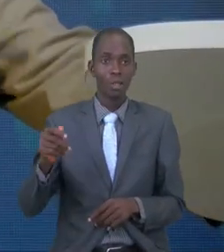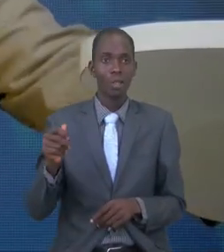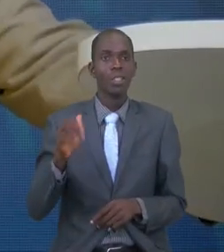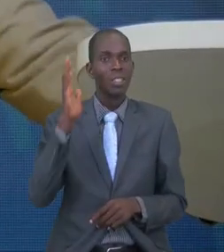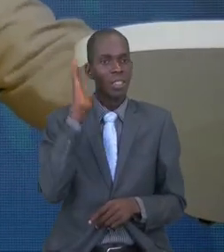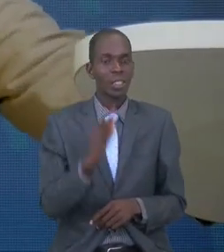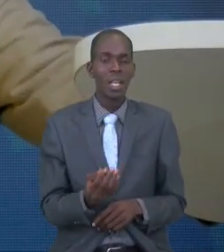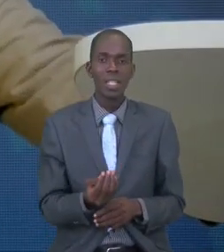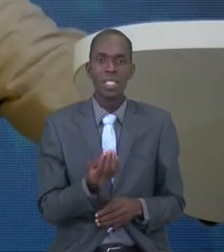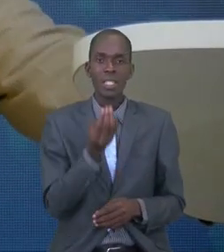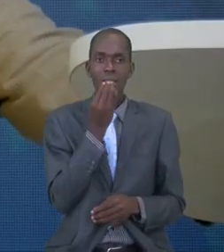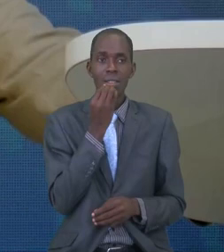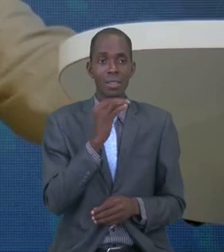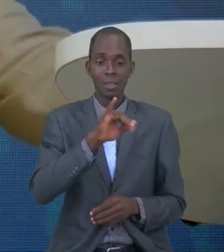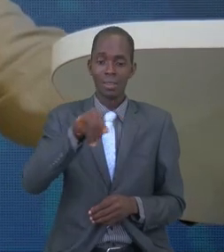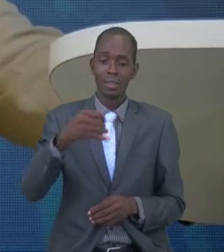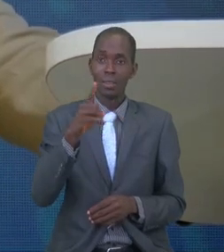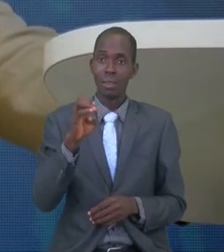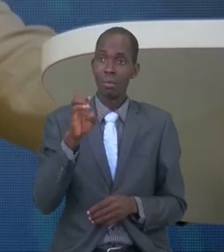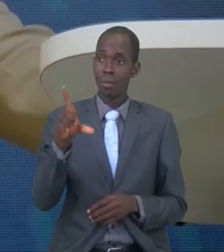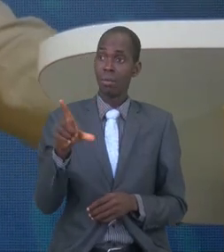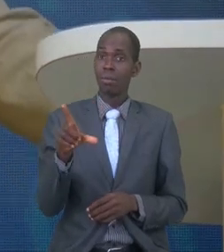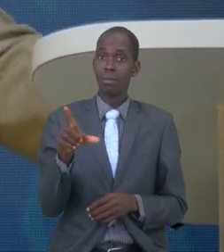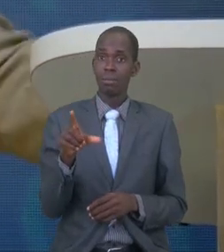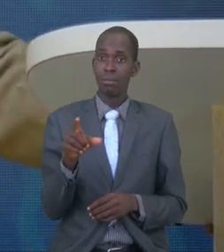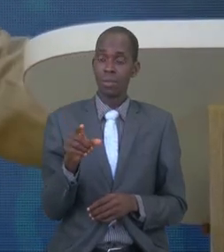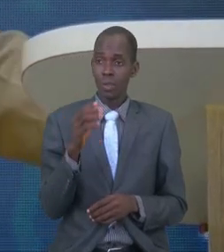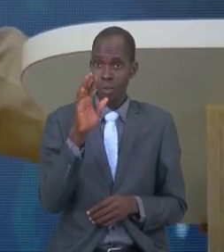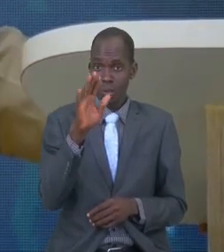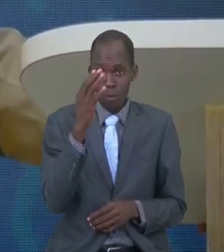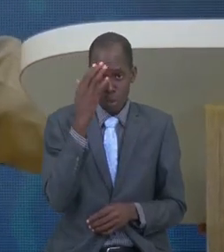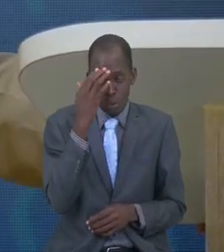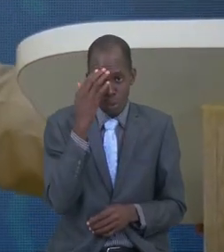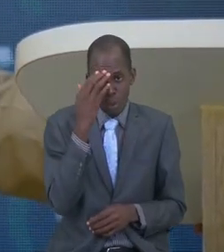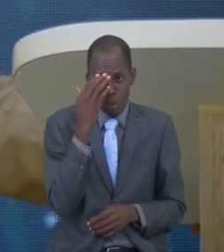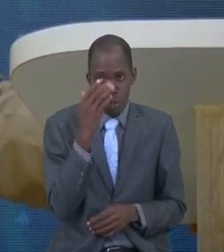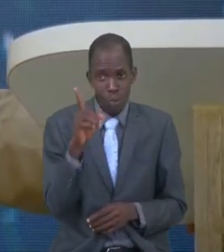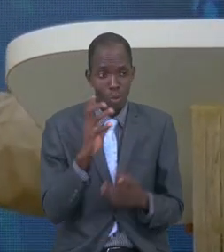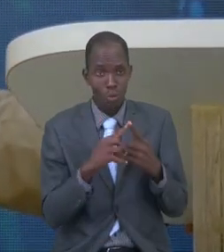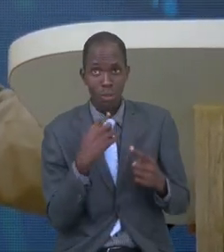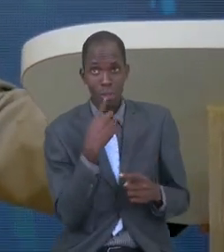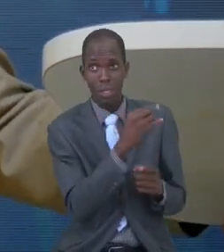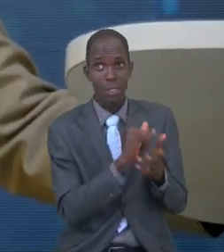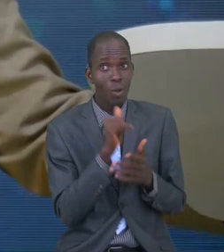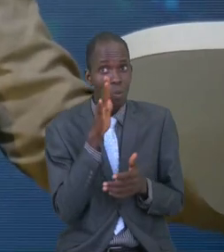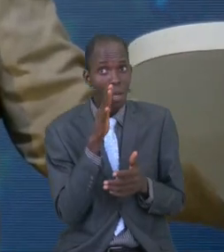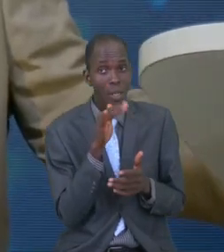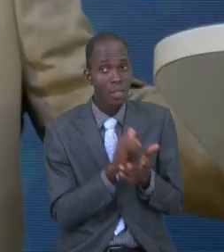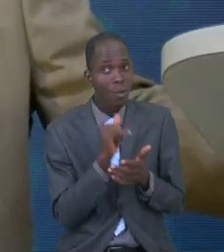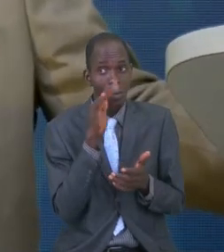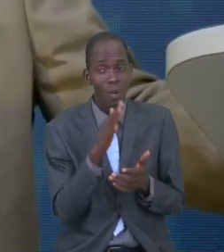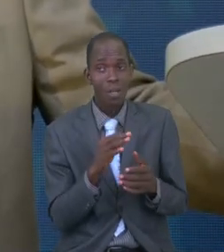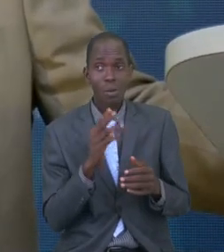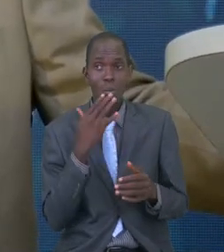eat Jezebel. Elijah, you know who we are talking about? Woman of power.